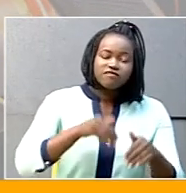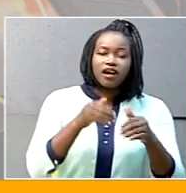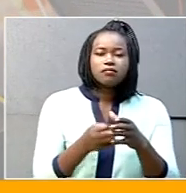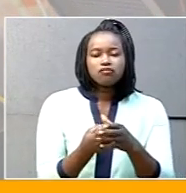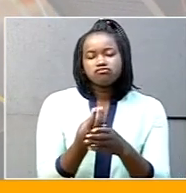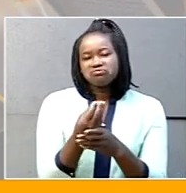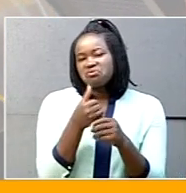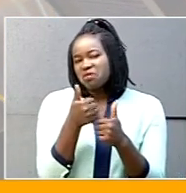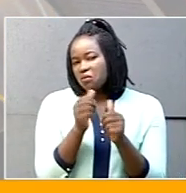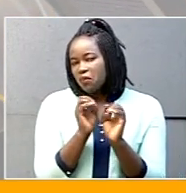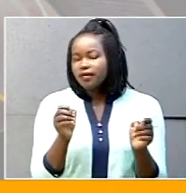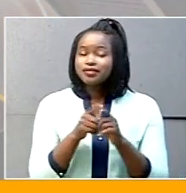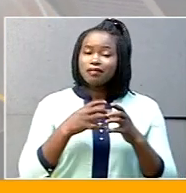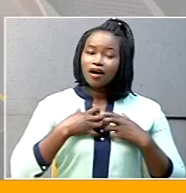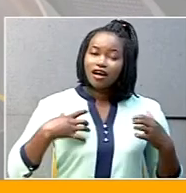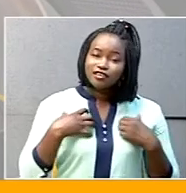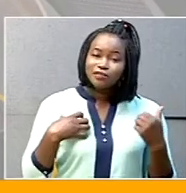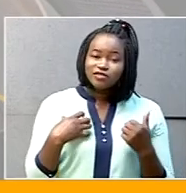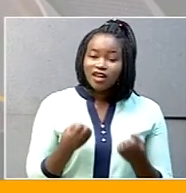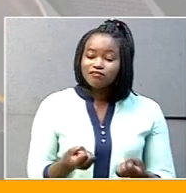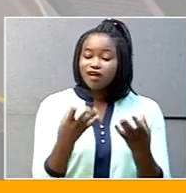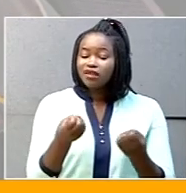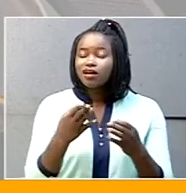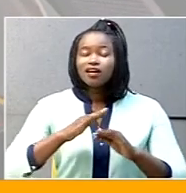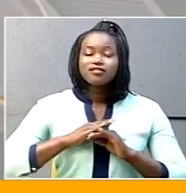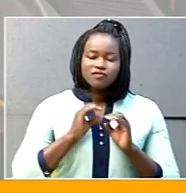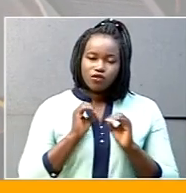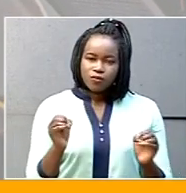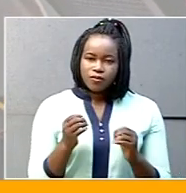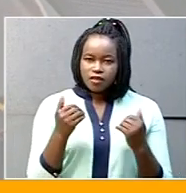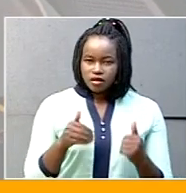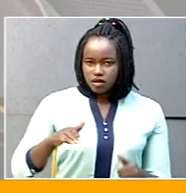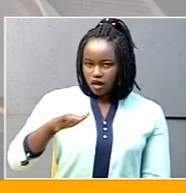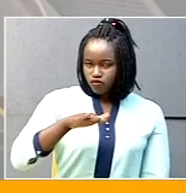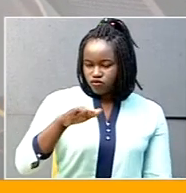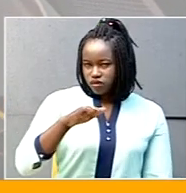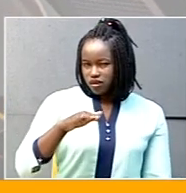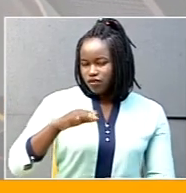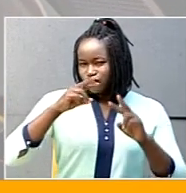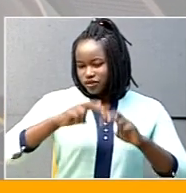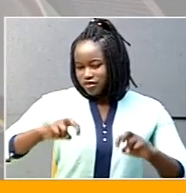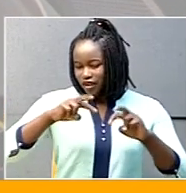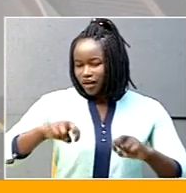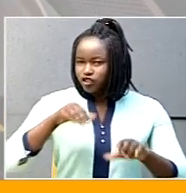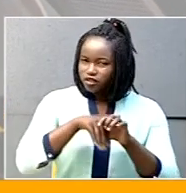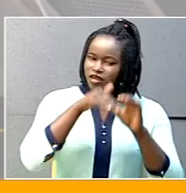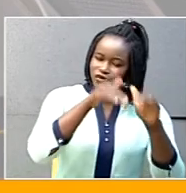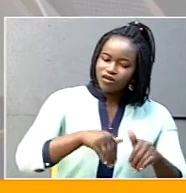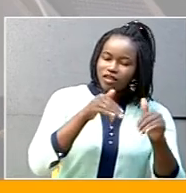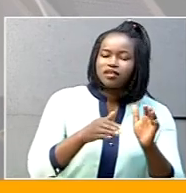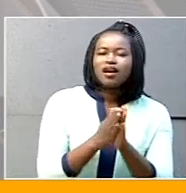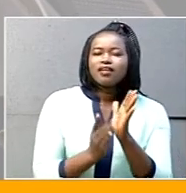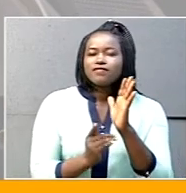pasture for the animals. Now, Nabuin Zonal Agriculture and Research and Development Institute